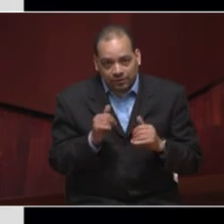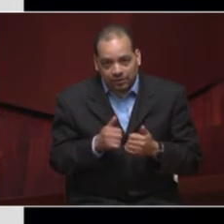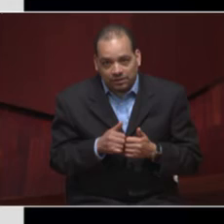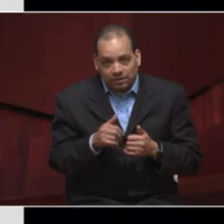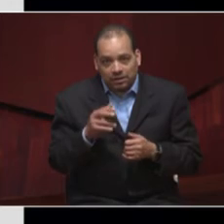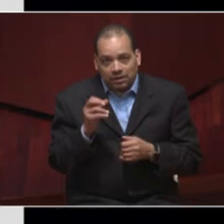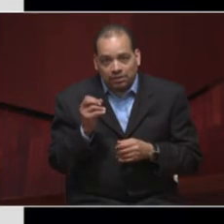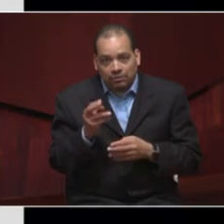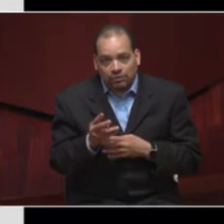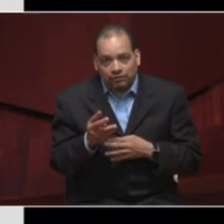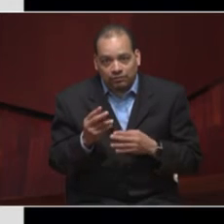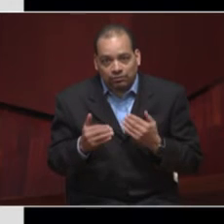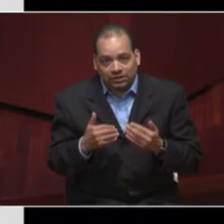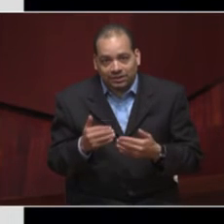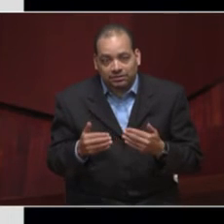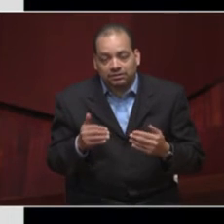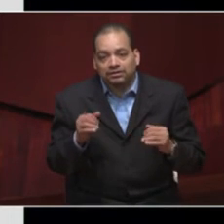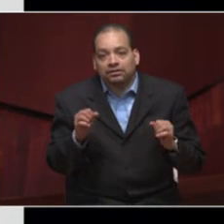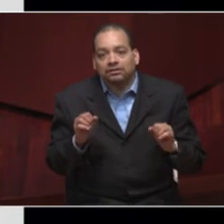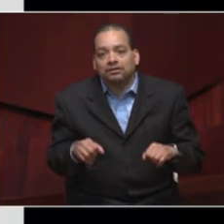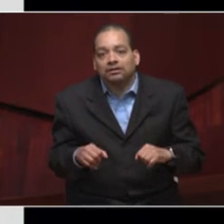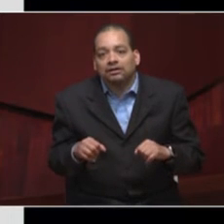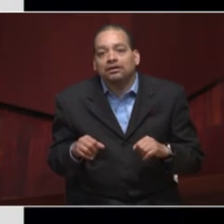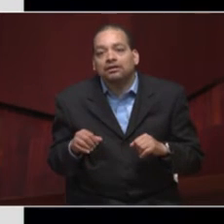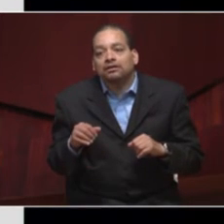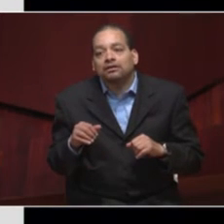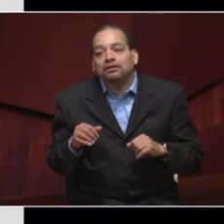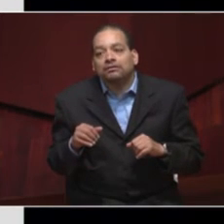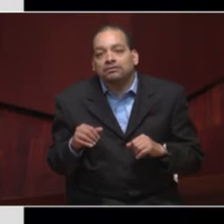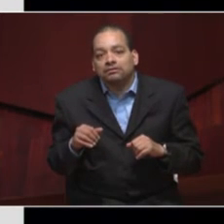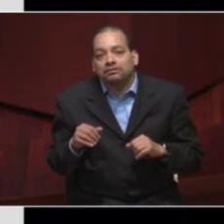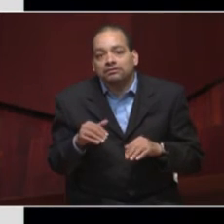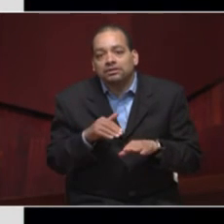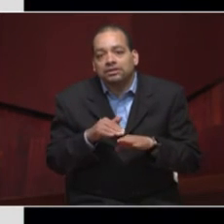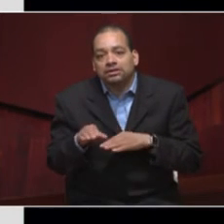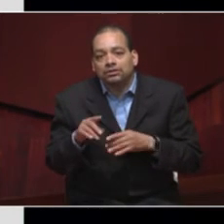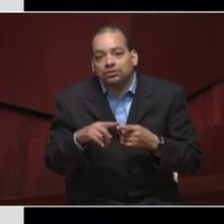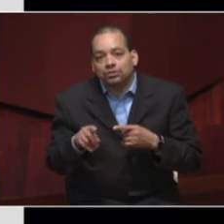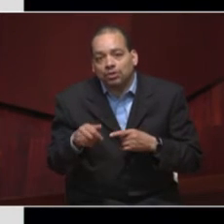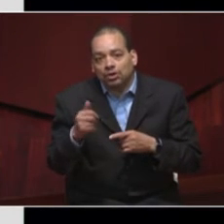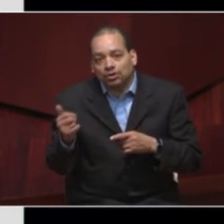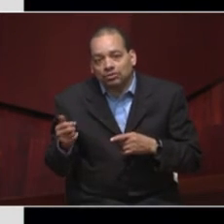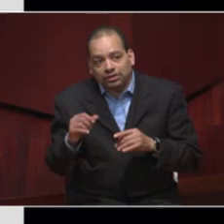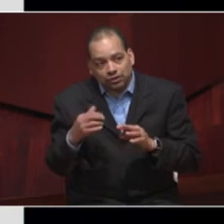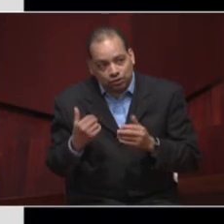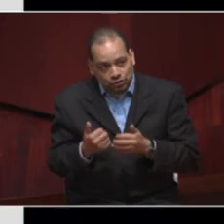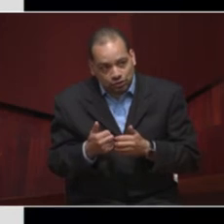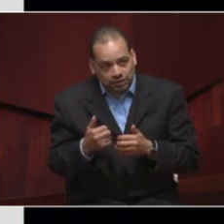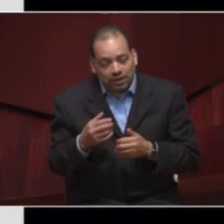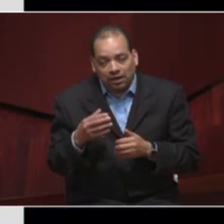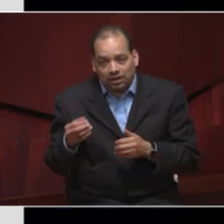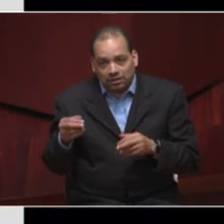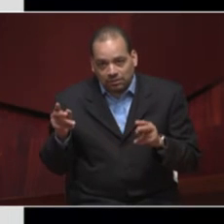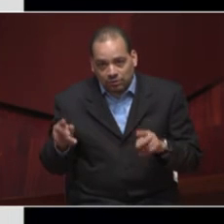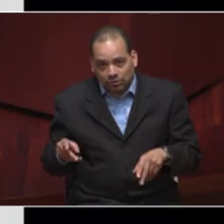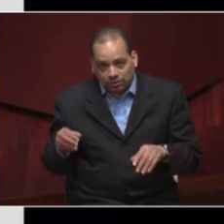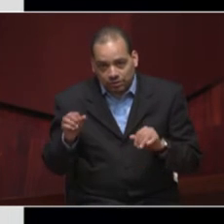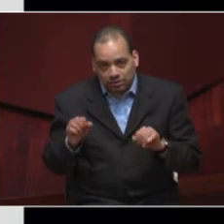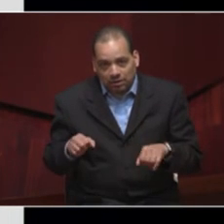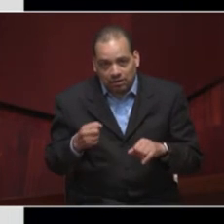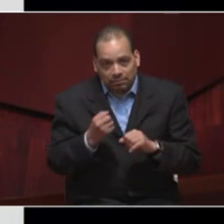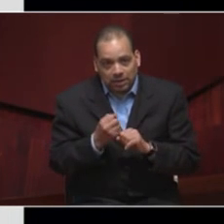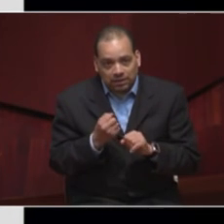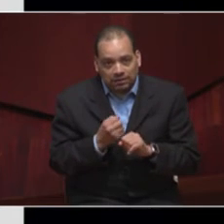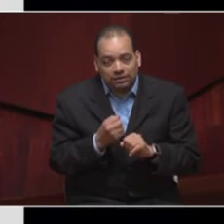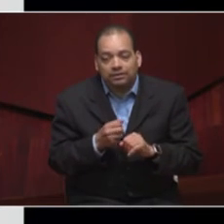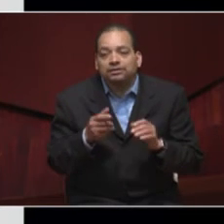approval process, you can pass that information along to another internal agency approver, and that person can make decisions about this